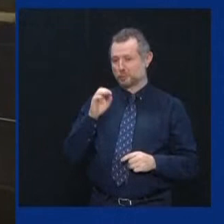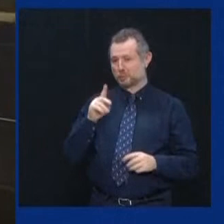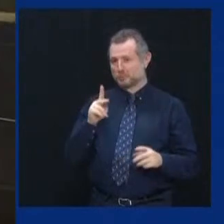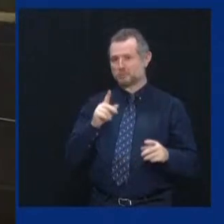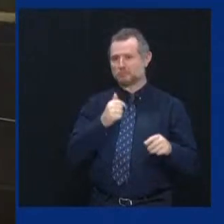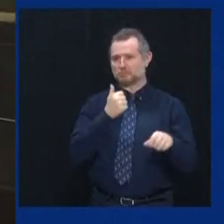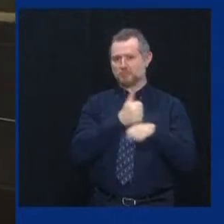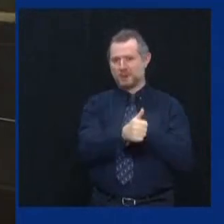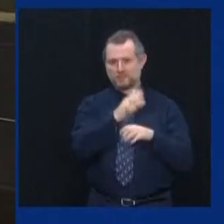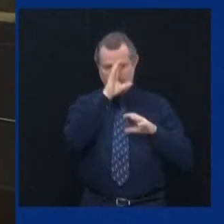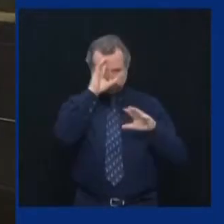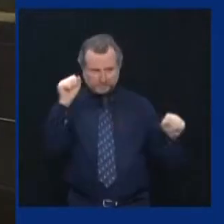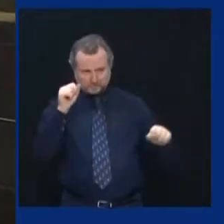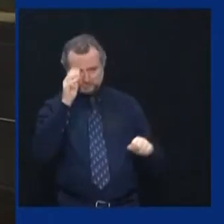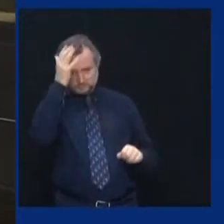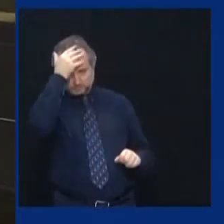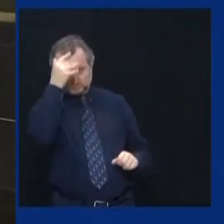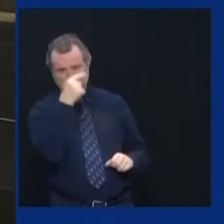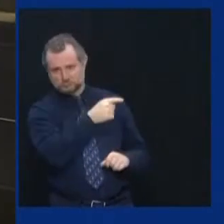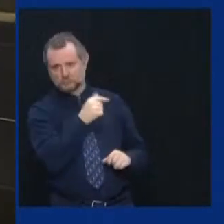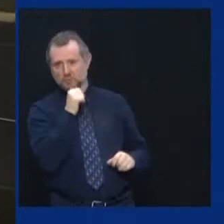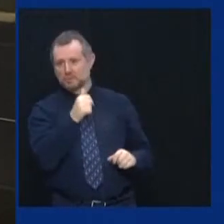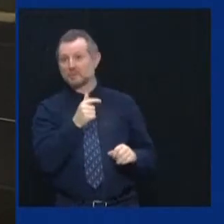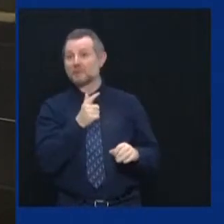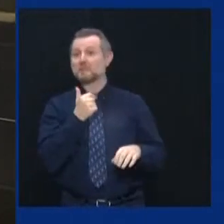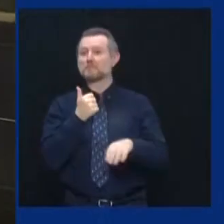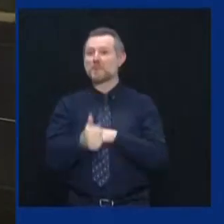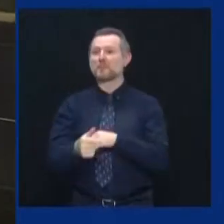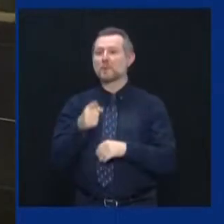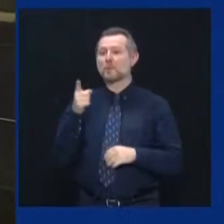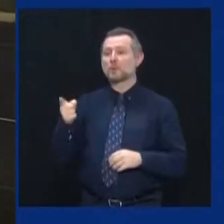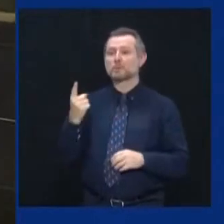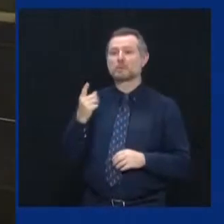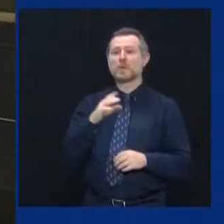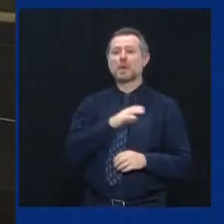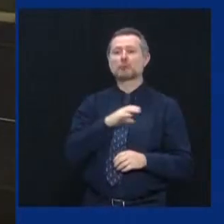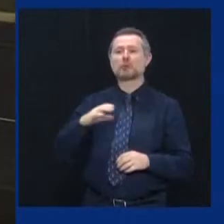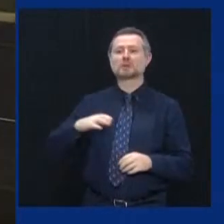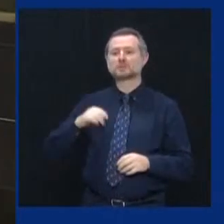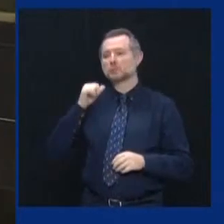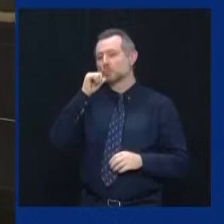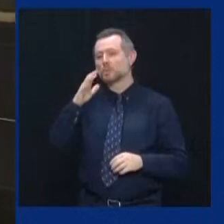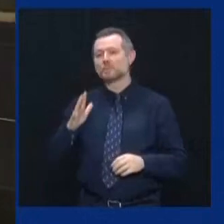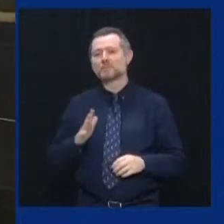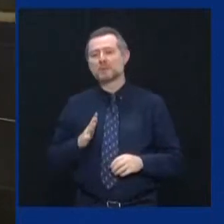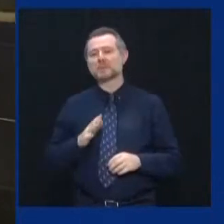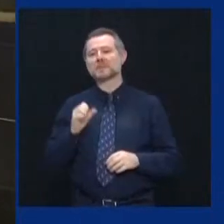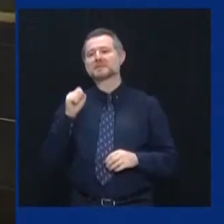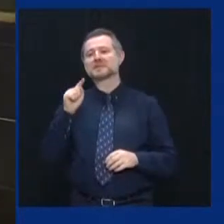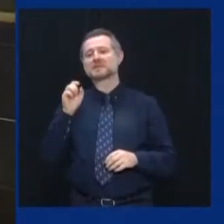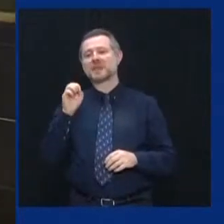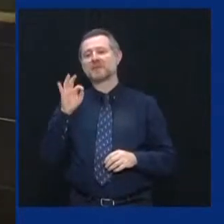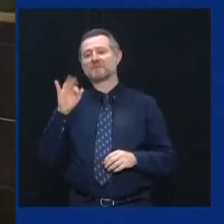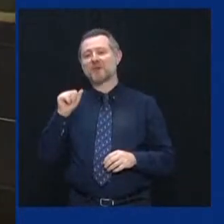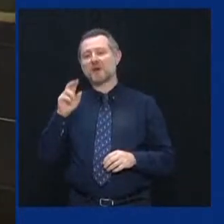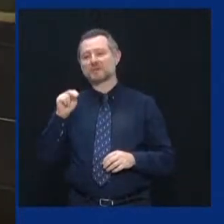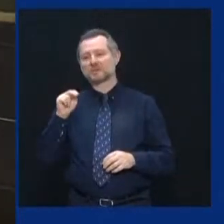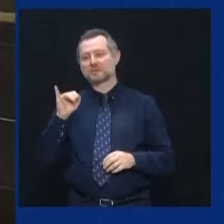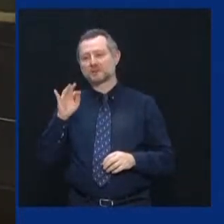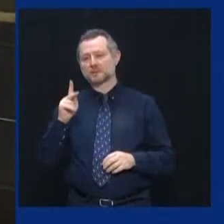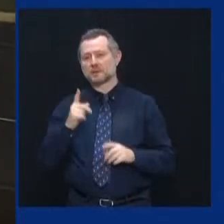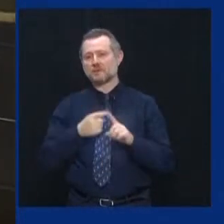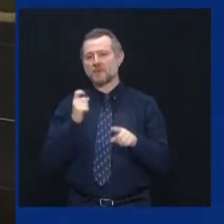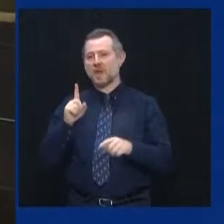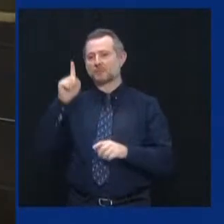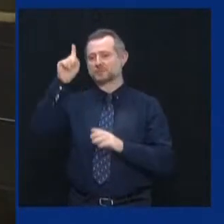interview yesterday that Congresswoman Elise Stefanik is complicit in what President Trump has done to this country. Do you agree, sir,